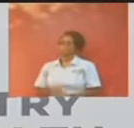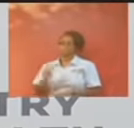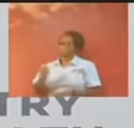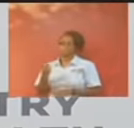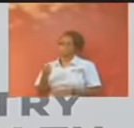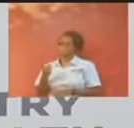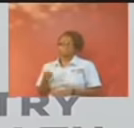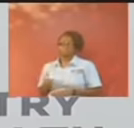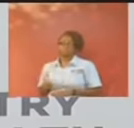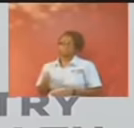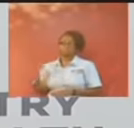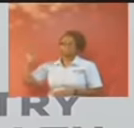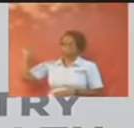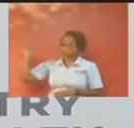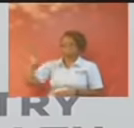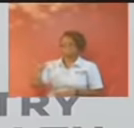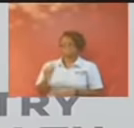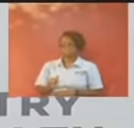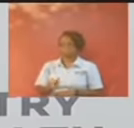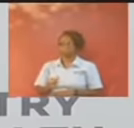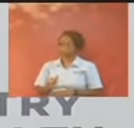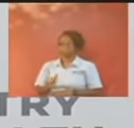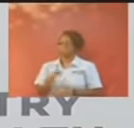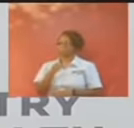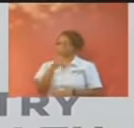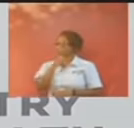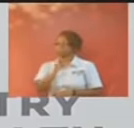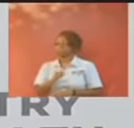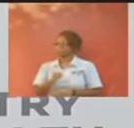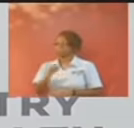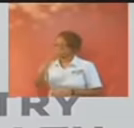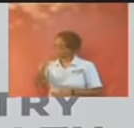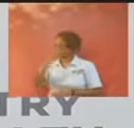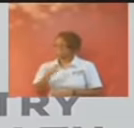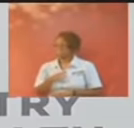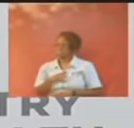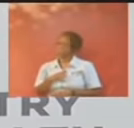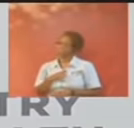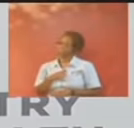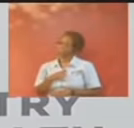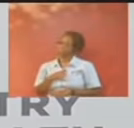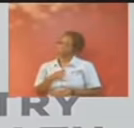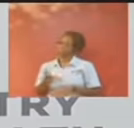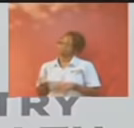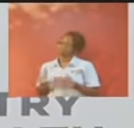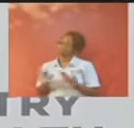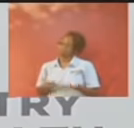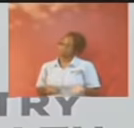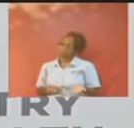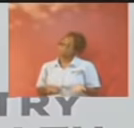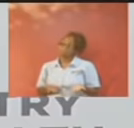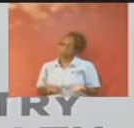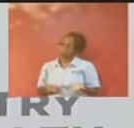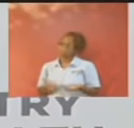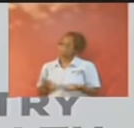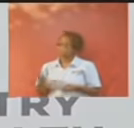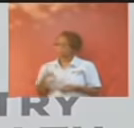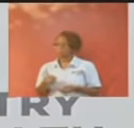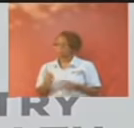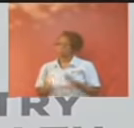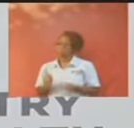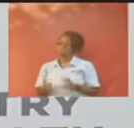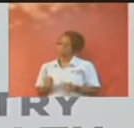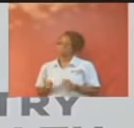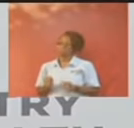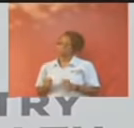male passed away, the Ministry of Health awaits the autopsy report, which is channeled through the